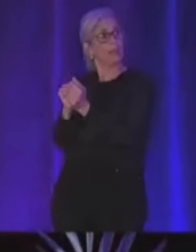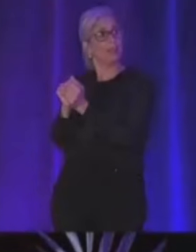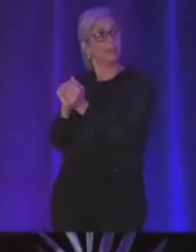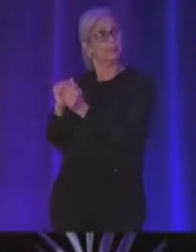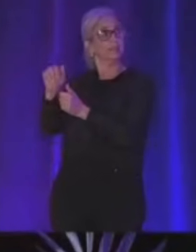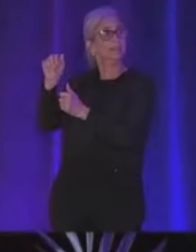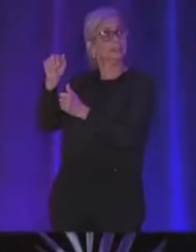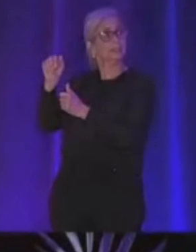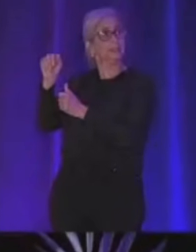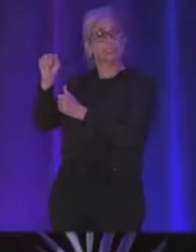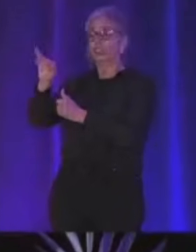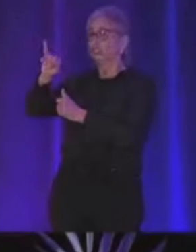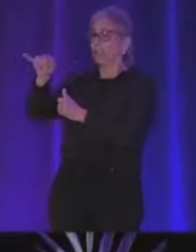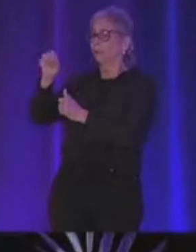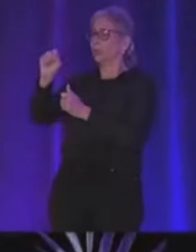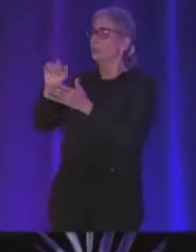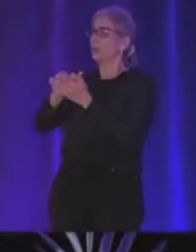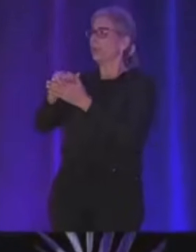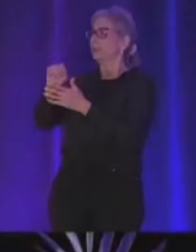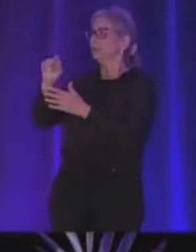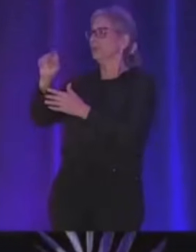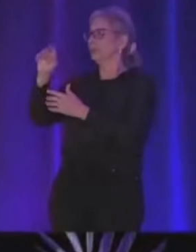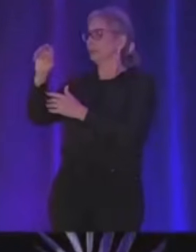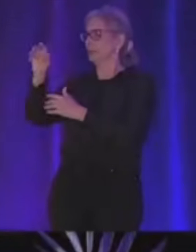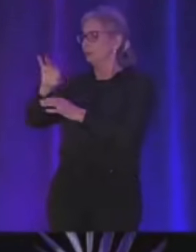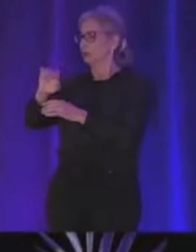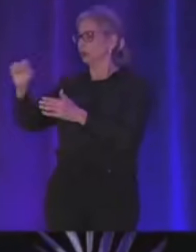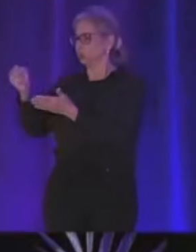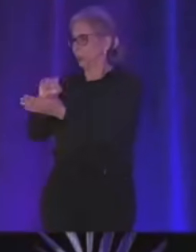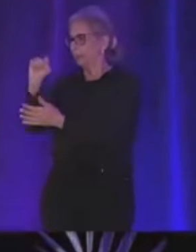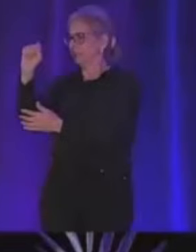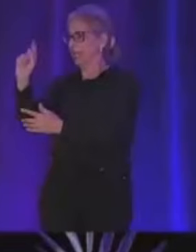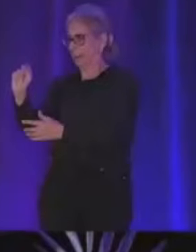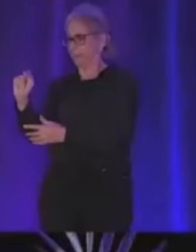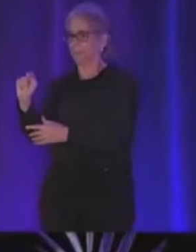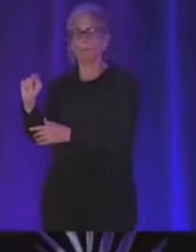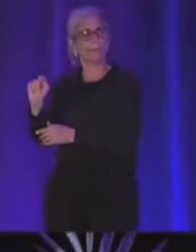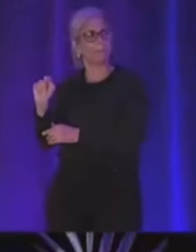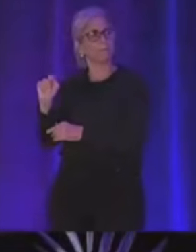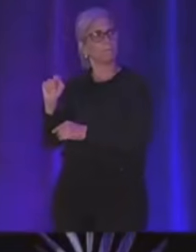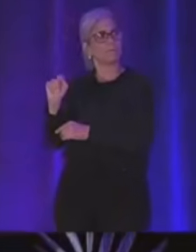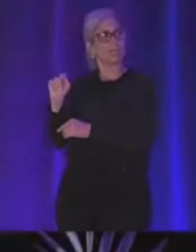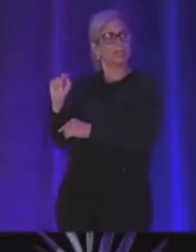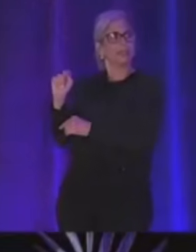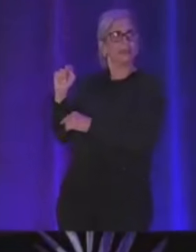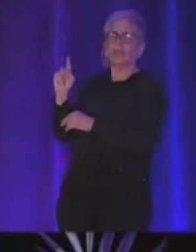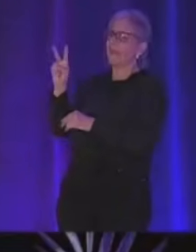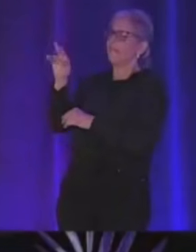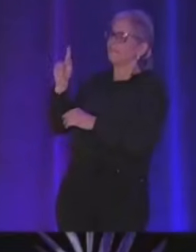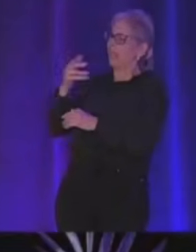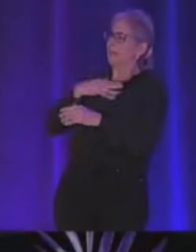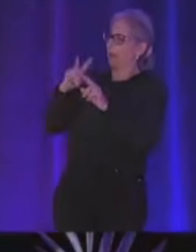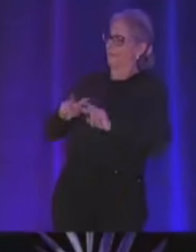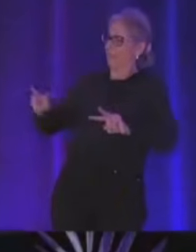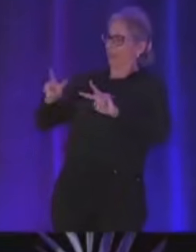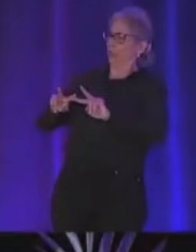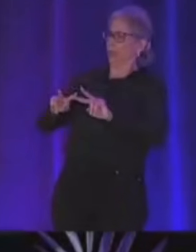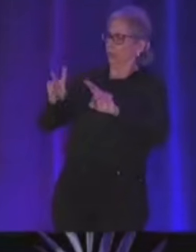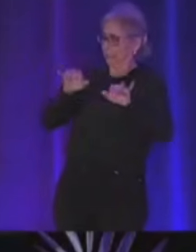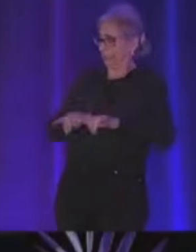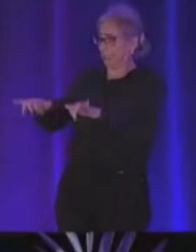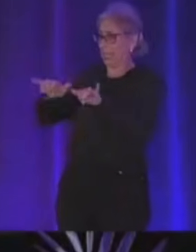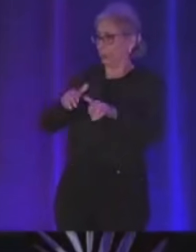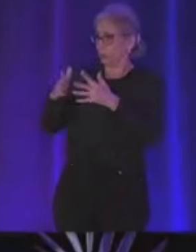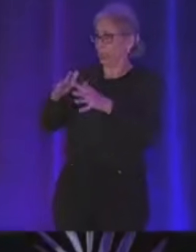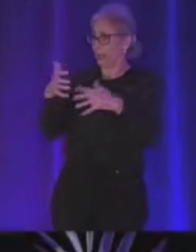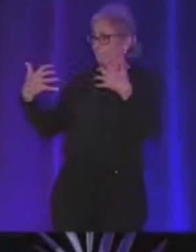otherwise known as, JavaScript describes only your code's values. You can say like let my value, but there's no standard way built